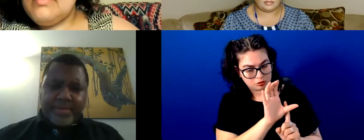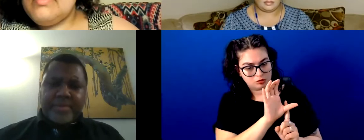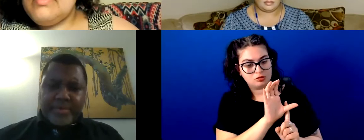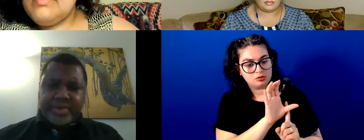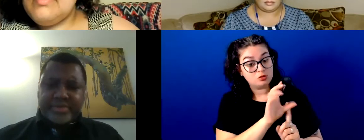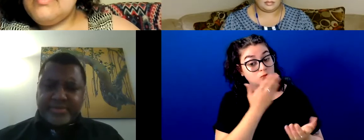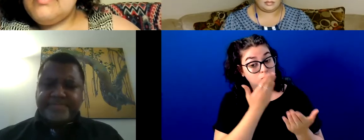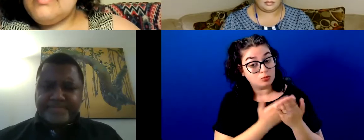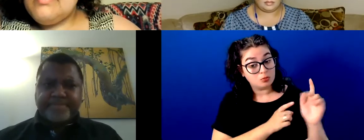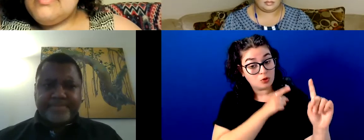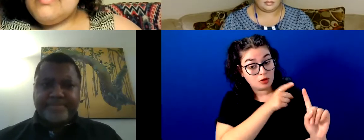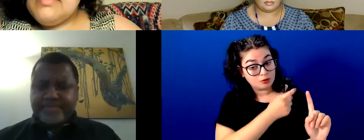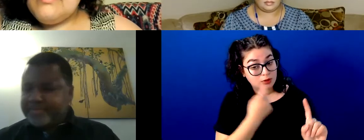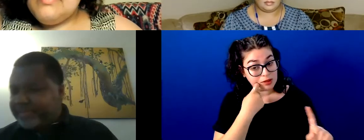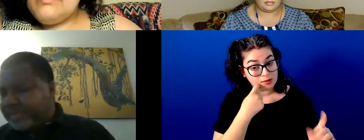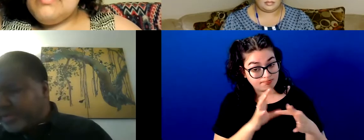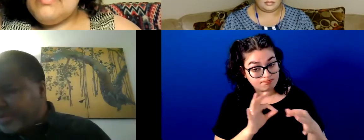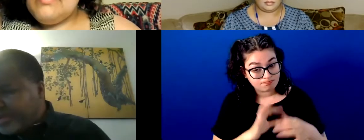really important points.